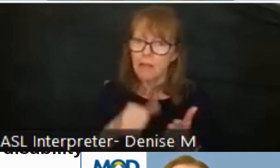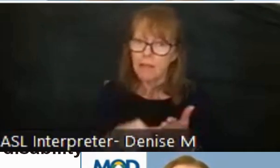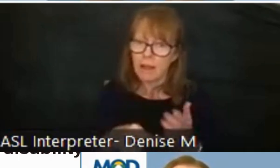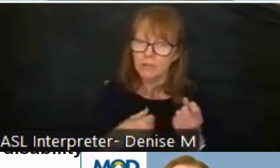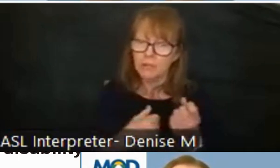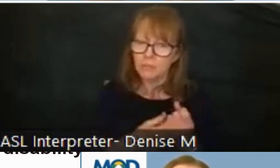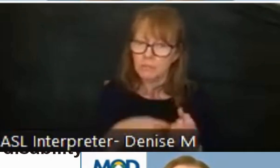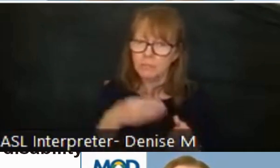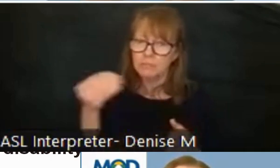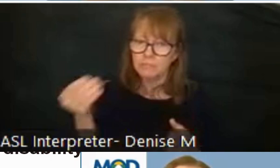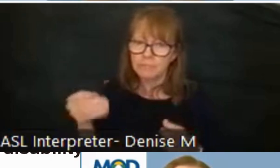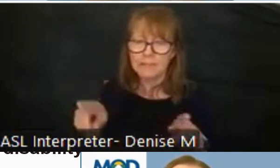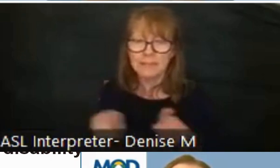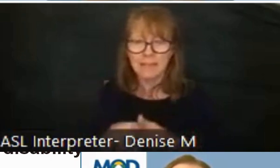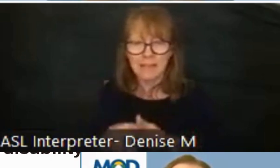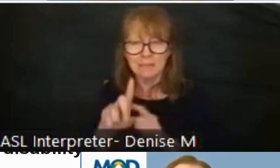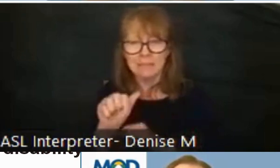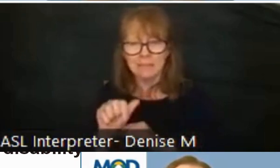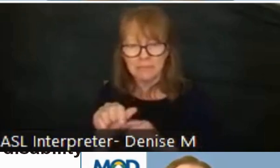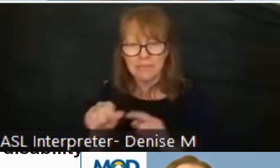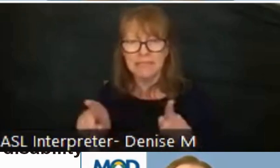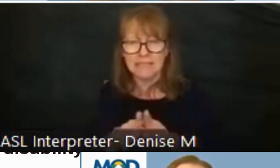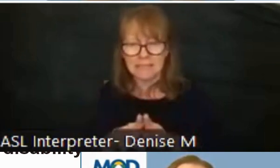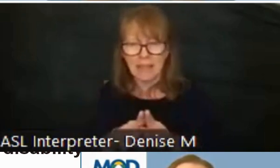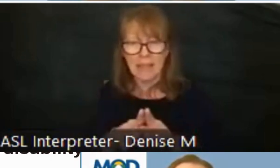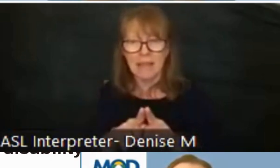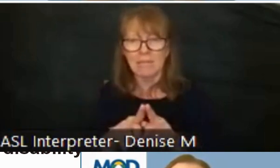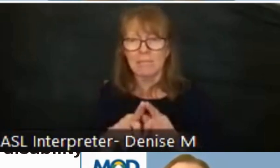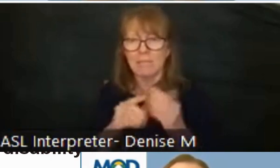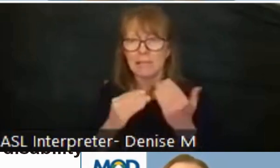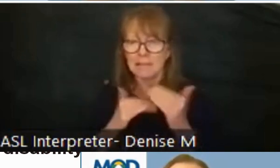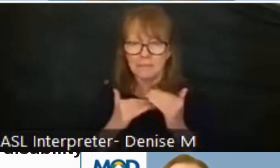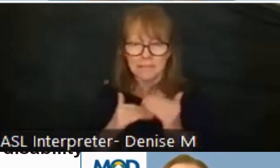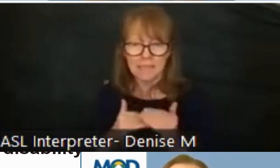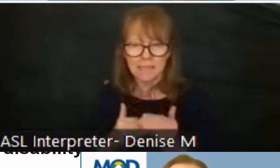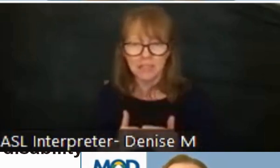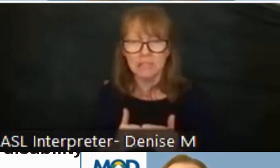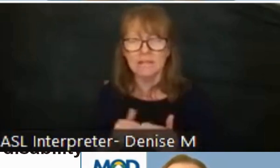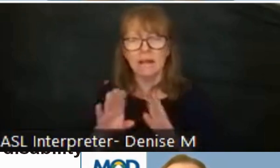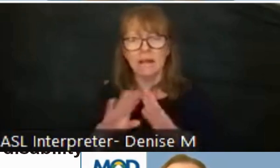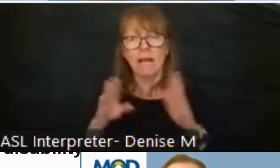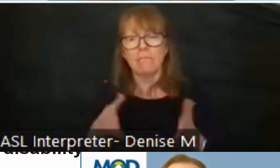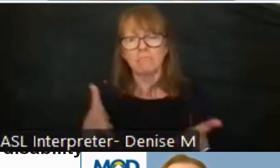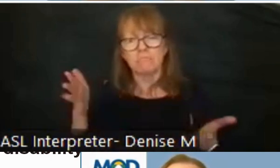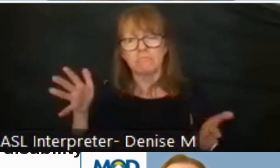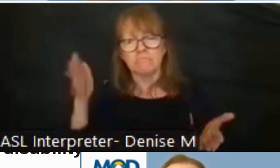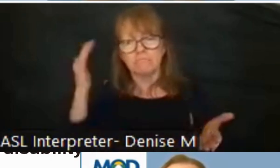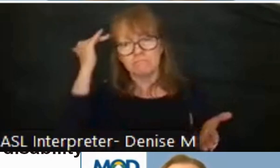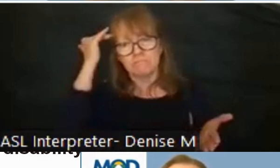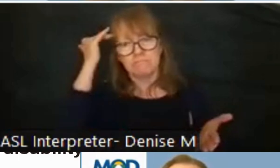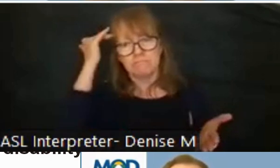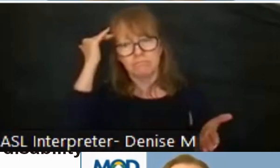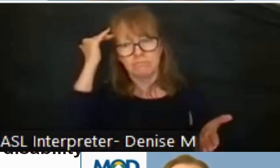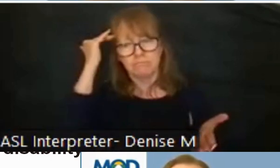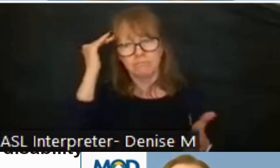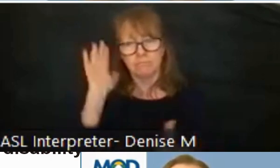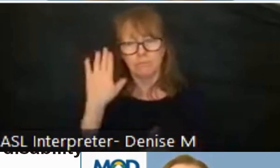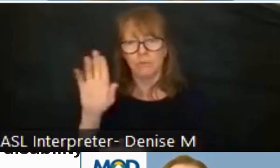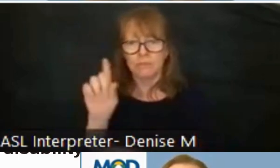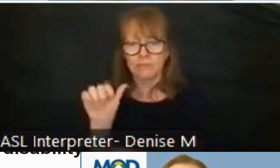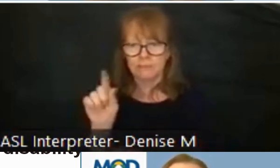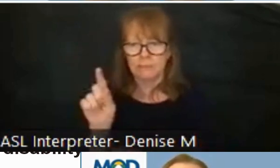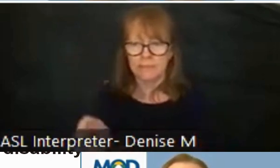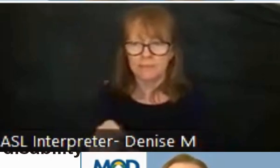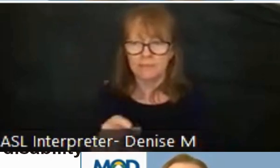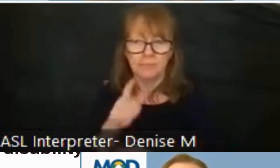same disability and functional limitations, then the housing provider is already aware of the disability-related needs, so they